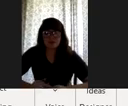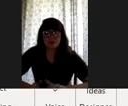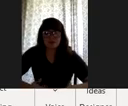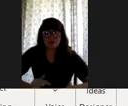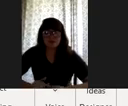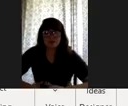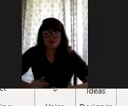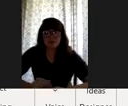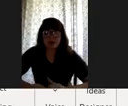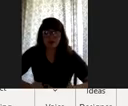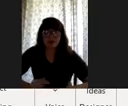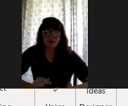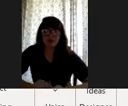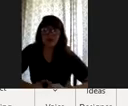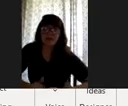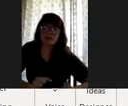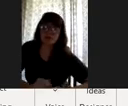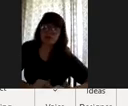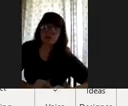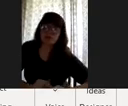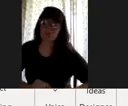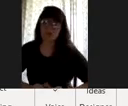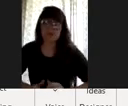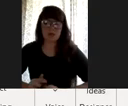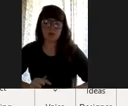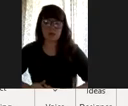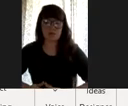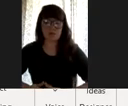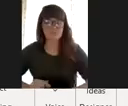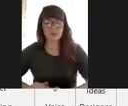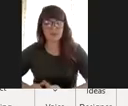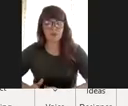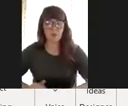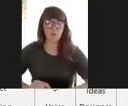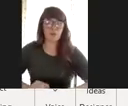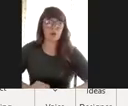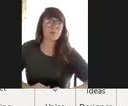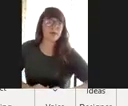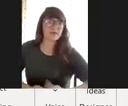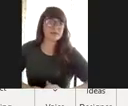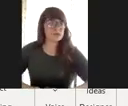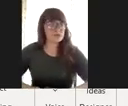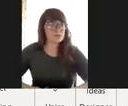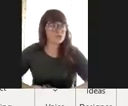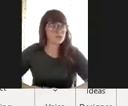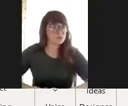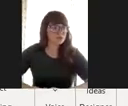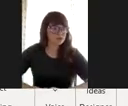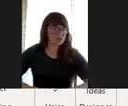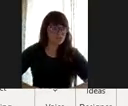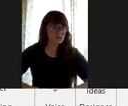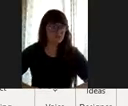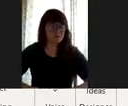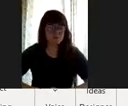discipleship. Okay. I'm gonna have to go soon, Charlie, because This is the last slide. Wearing bathing suits and changing